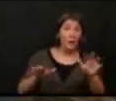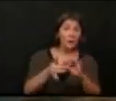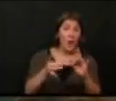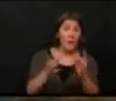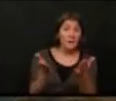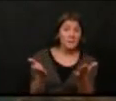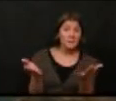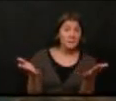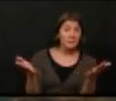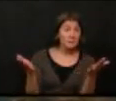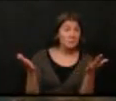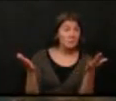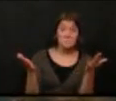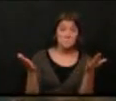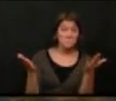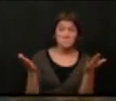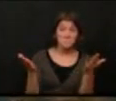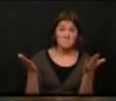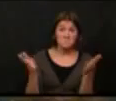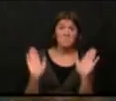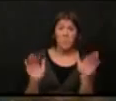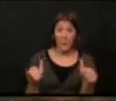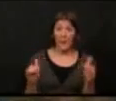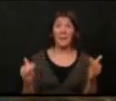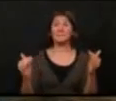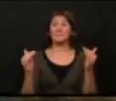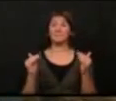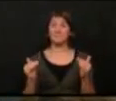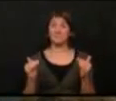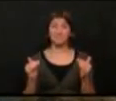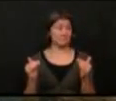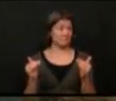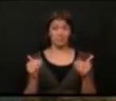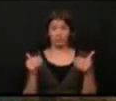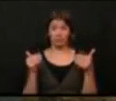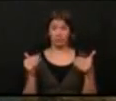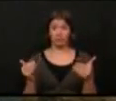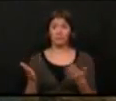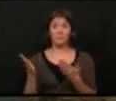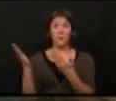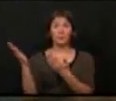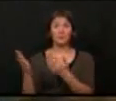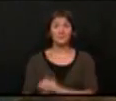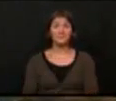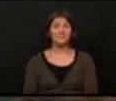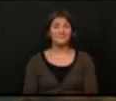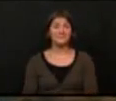application? Well, if not, then we're ready for motion.